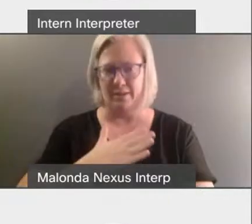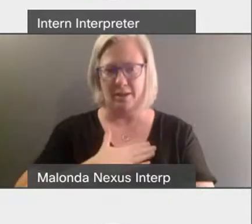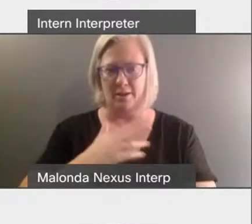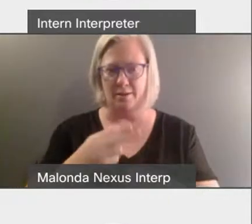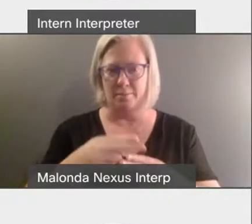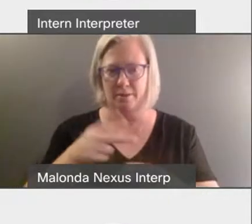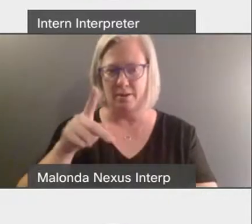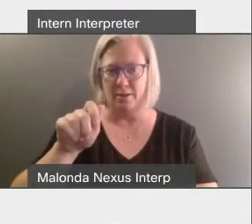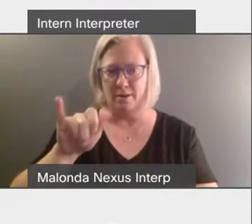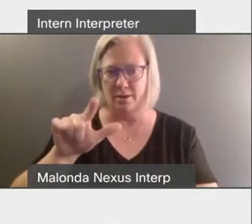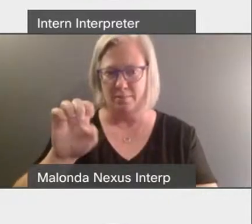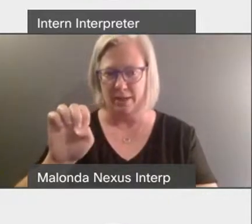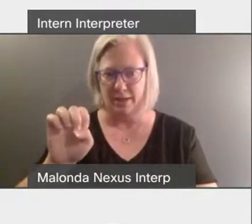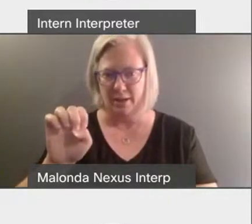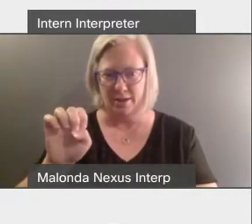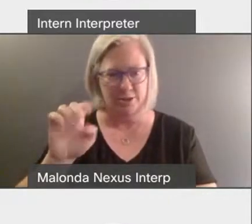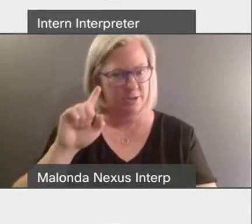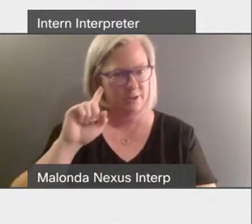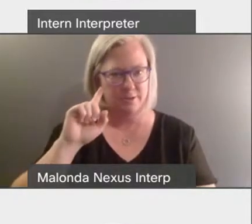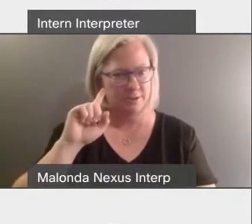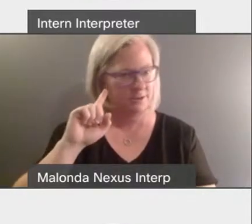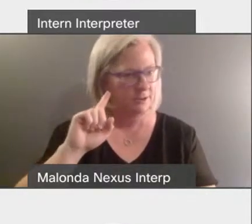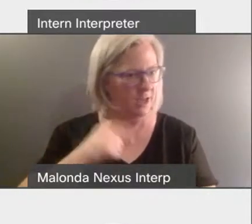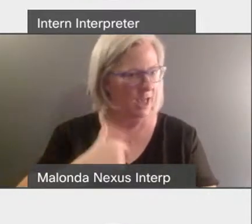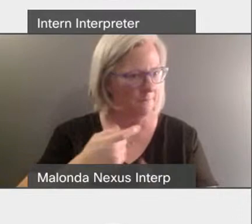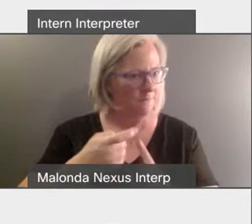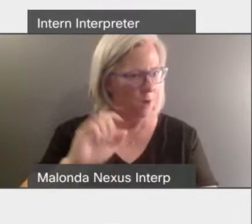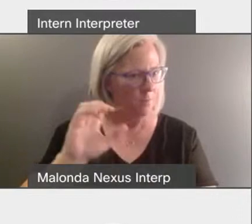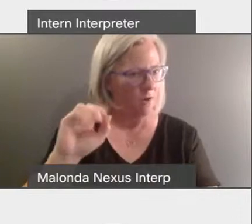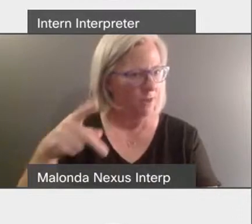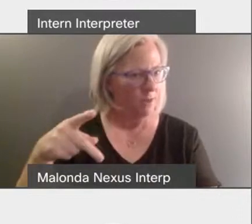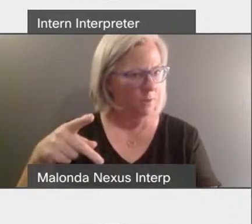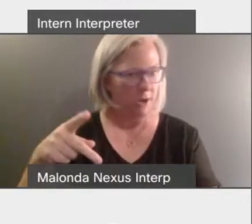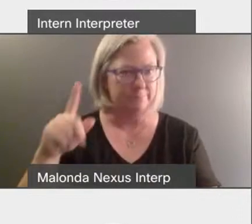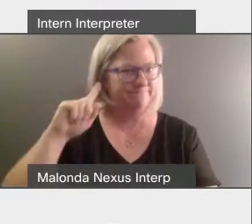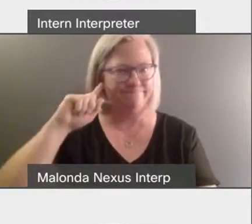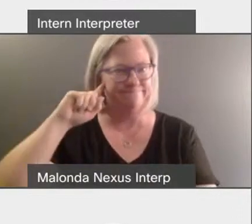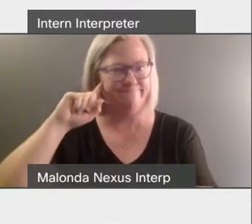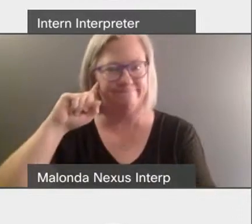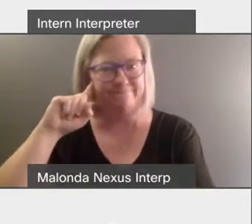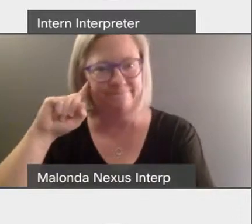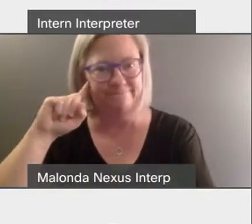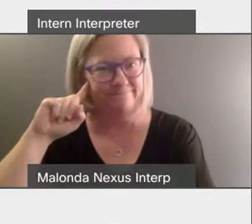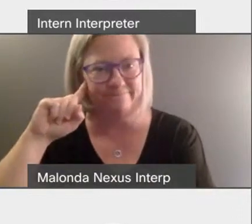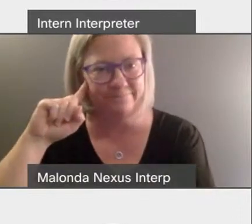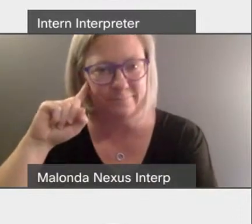Paige Gardner. I live in Oberlin Park and